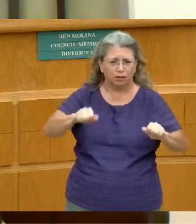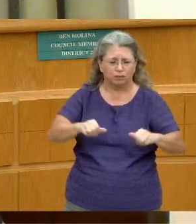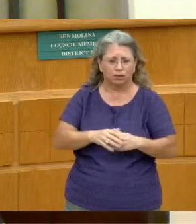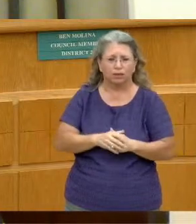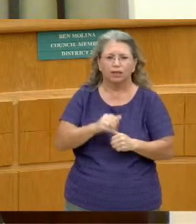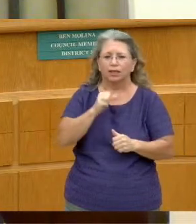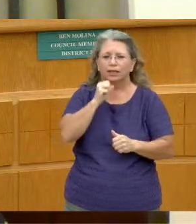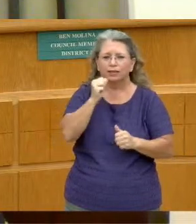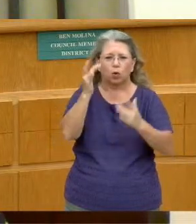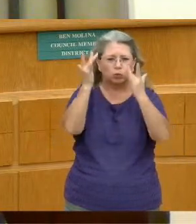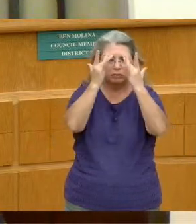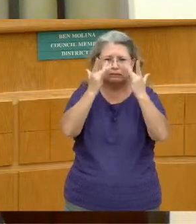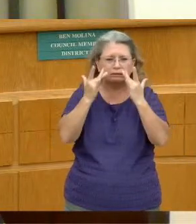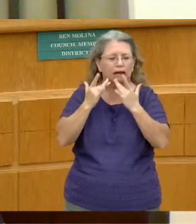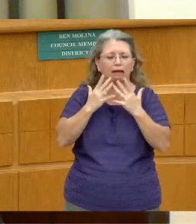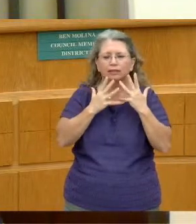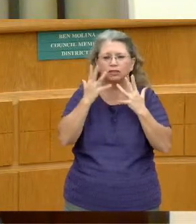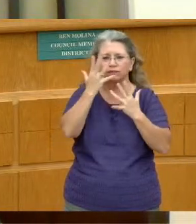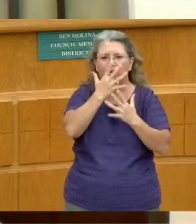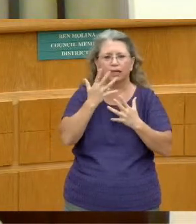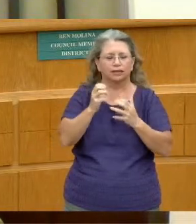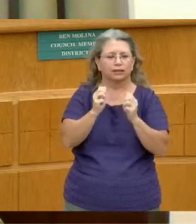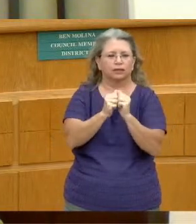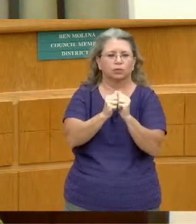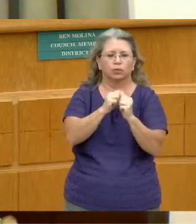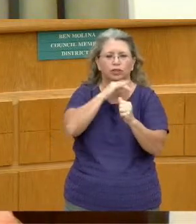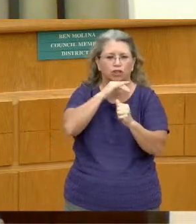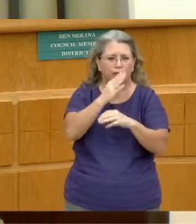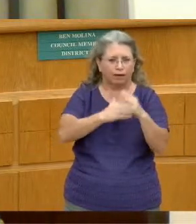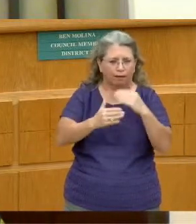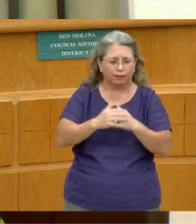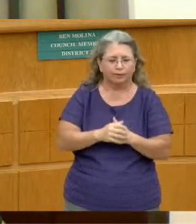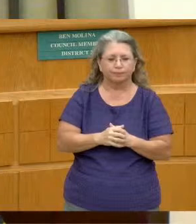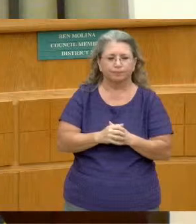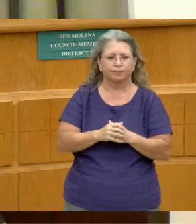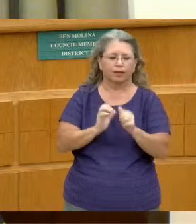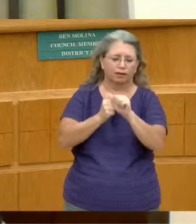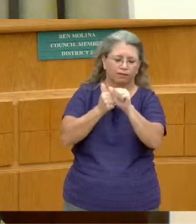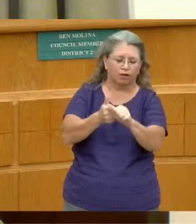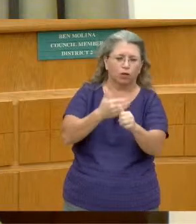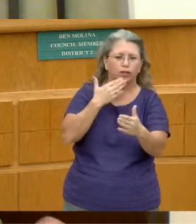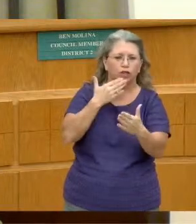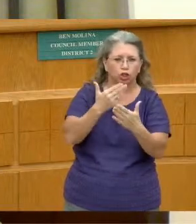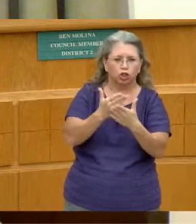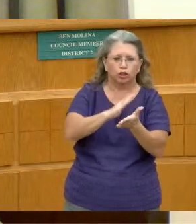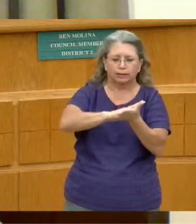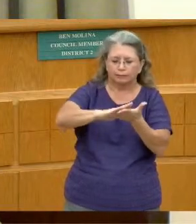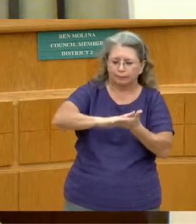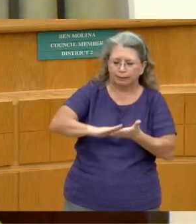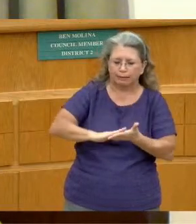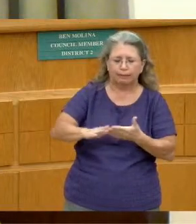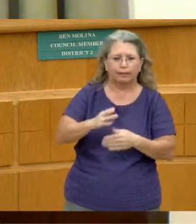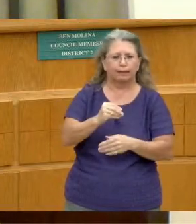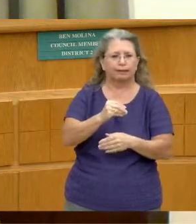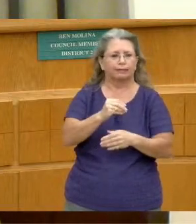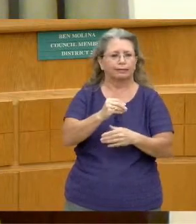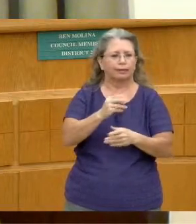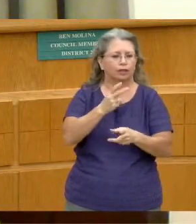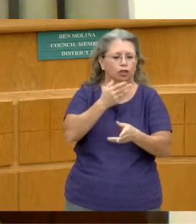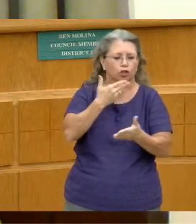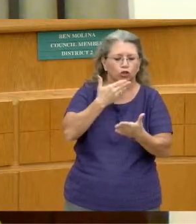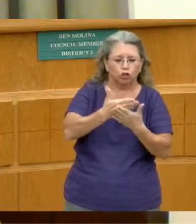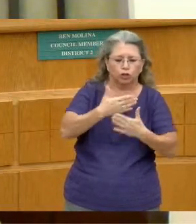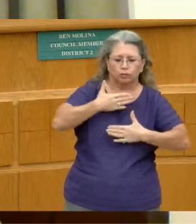dirty hands so as not to infect ourselves. Practicing good hygienic and respiratory practices